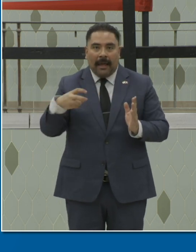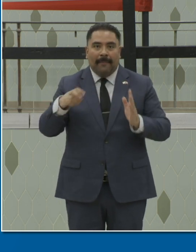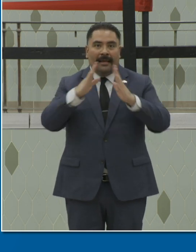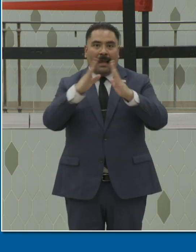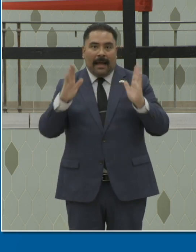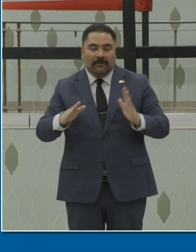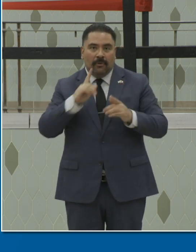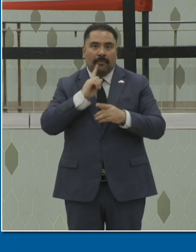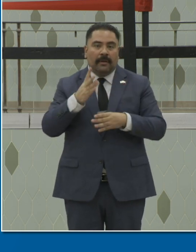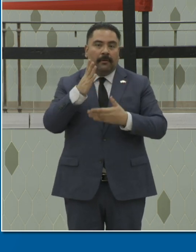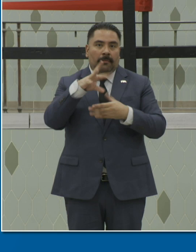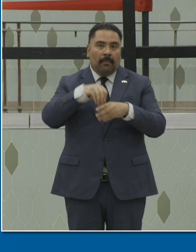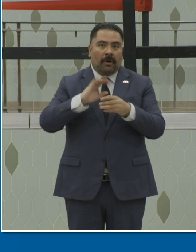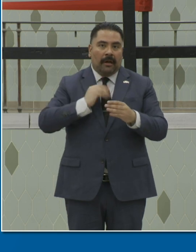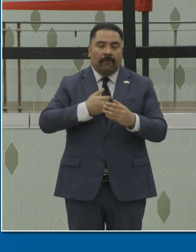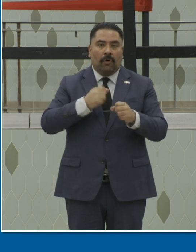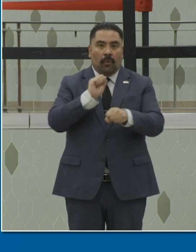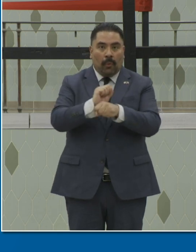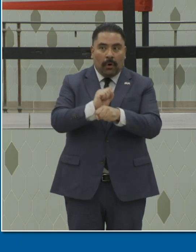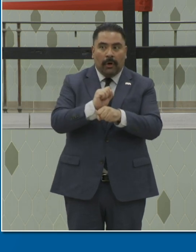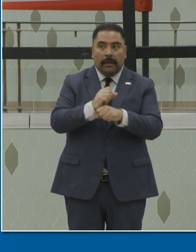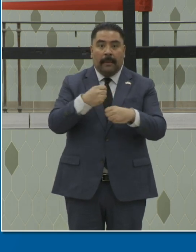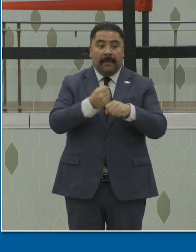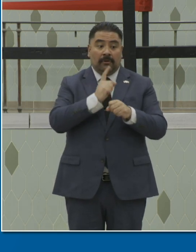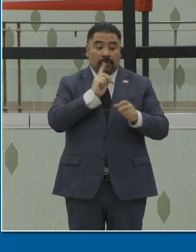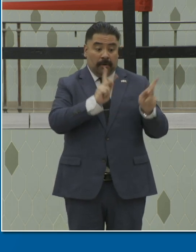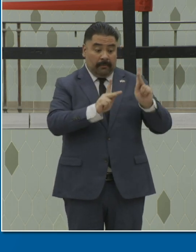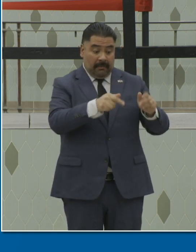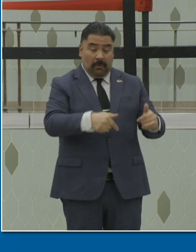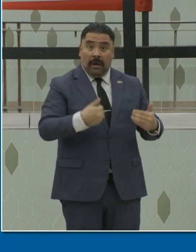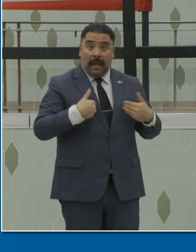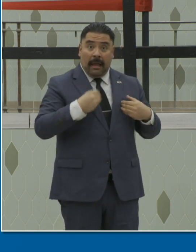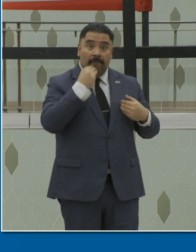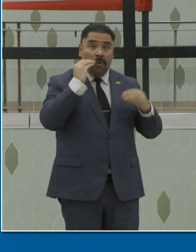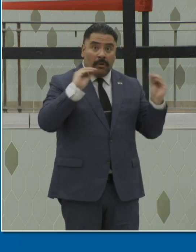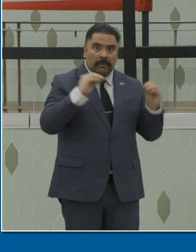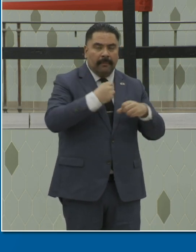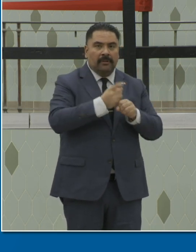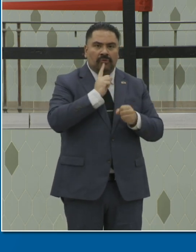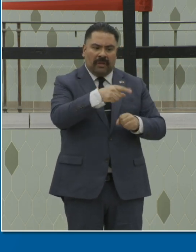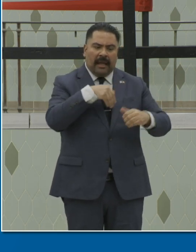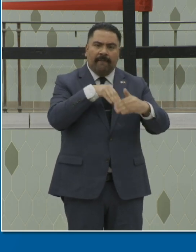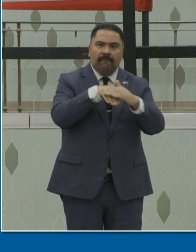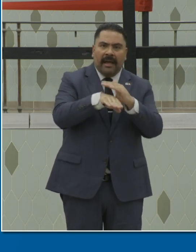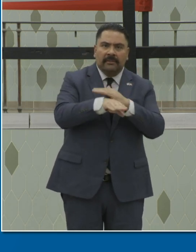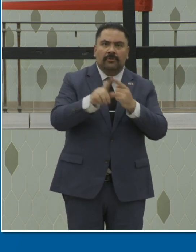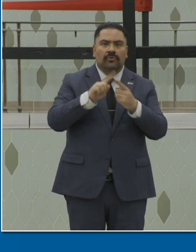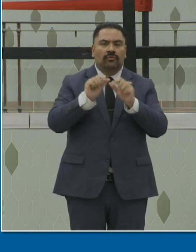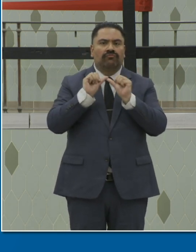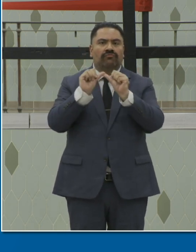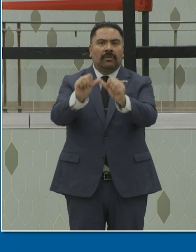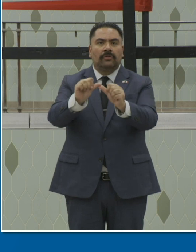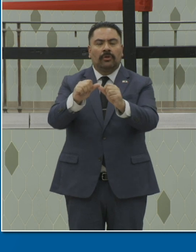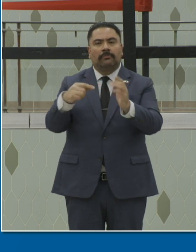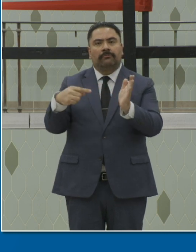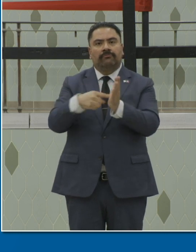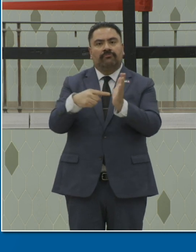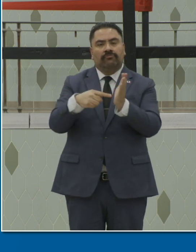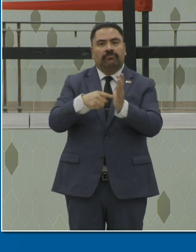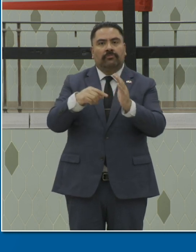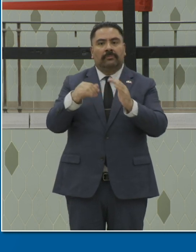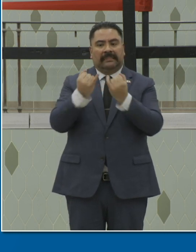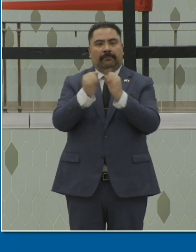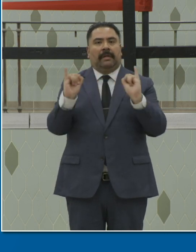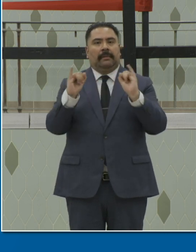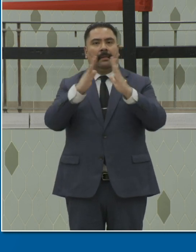our residents who are experiencing homelessness have access to long-term, sustainable, independent housing. I'm so grateful